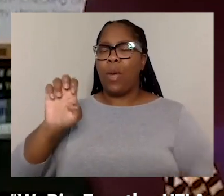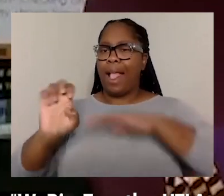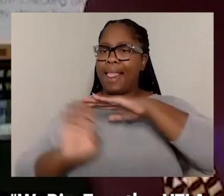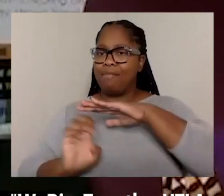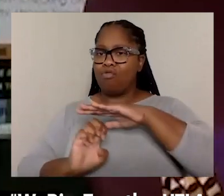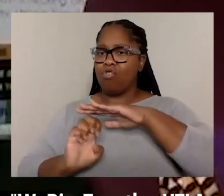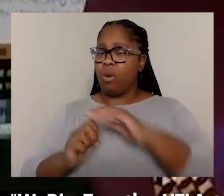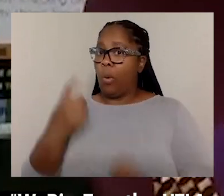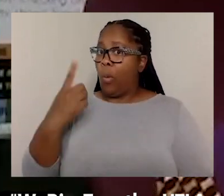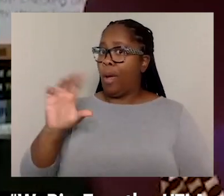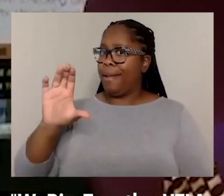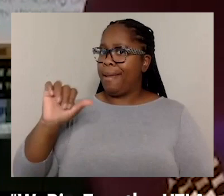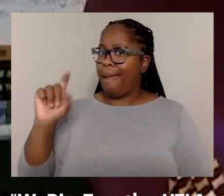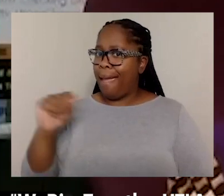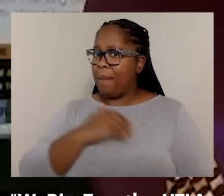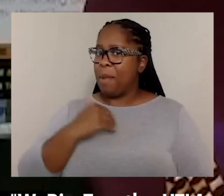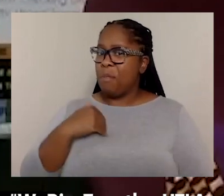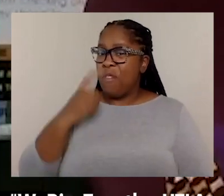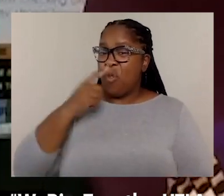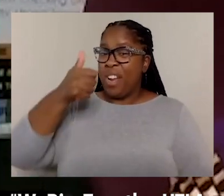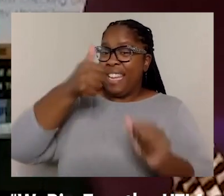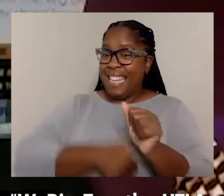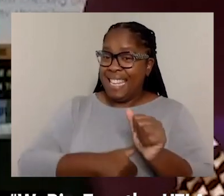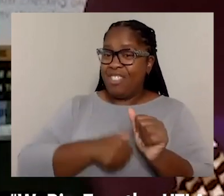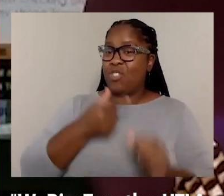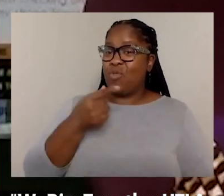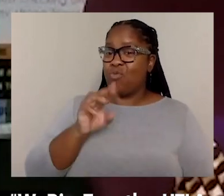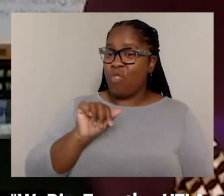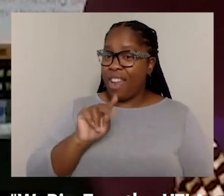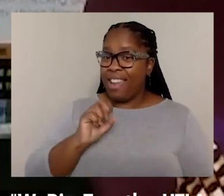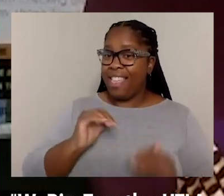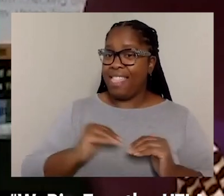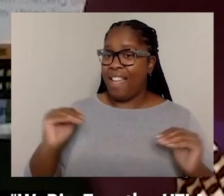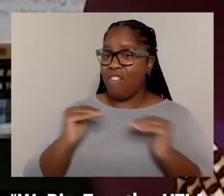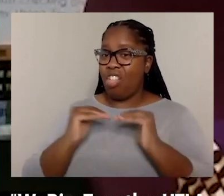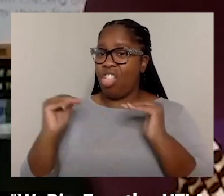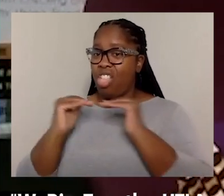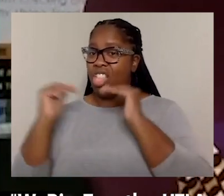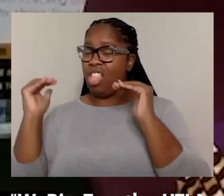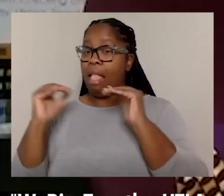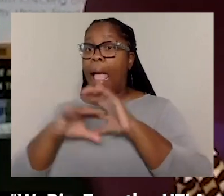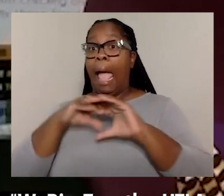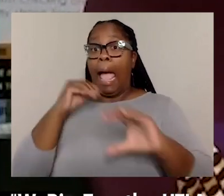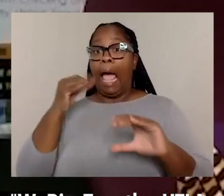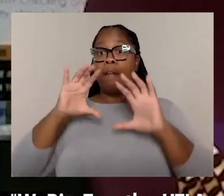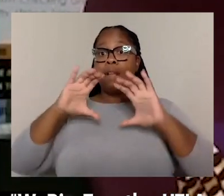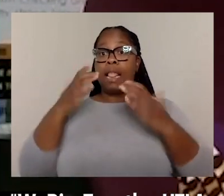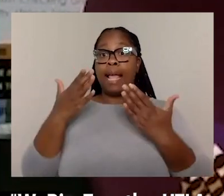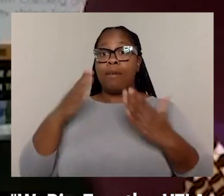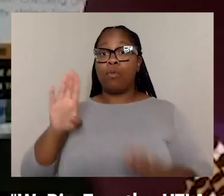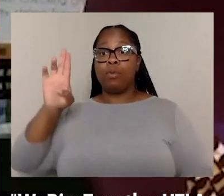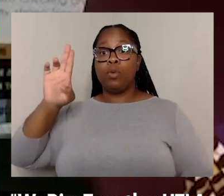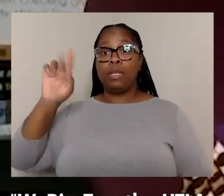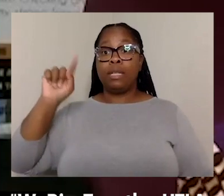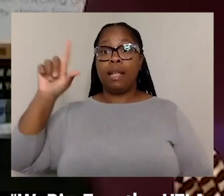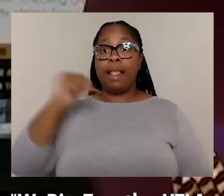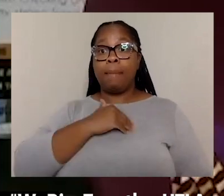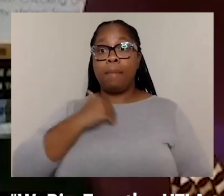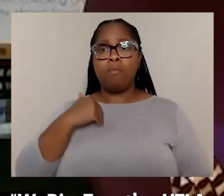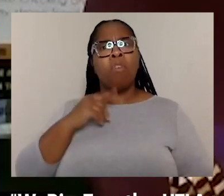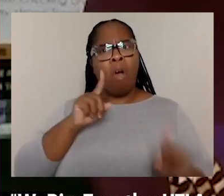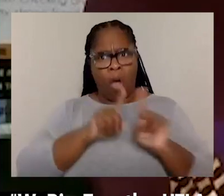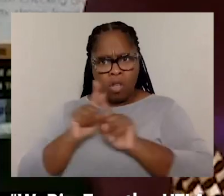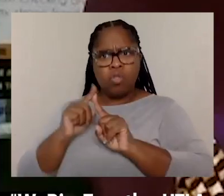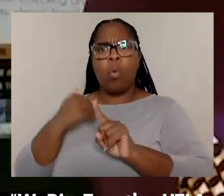CAT member for each grade level, and the out of classroom UTLA members also have a designated